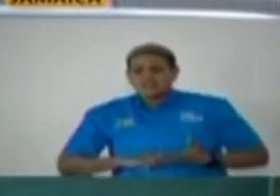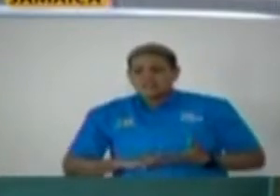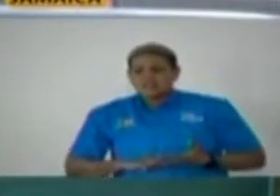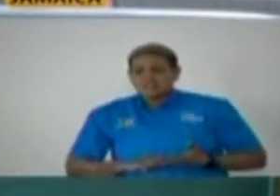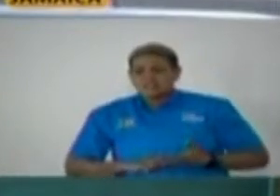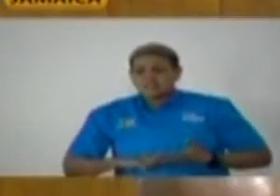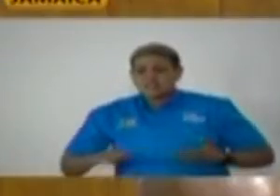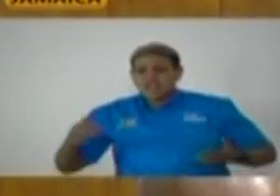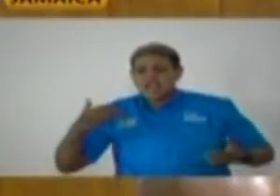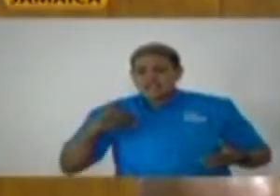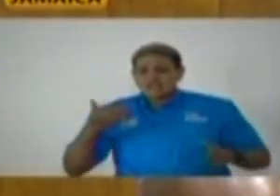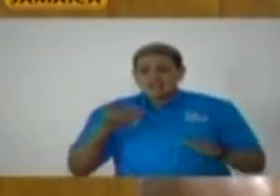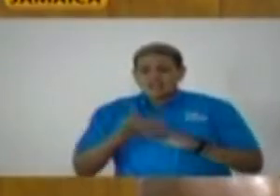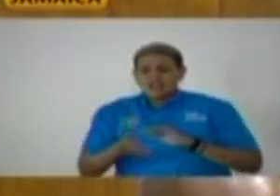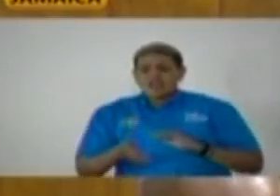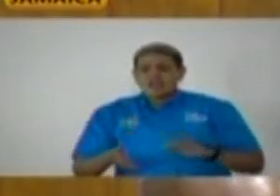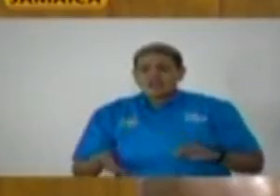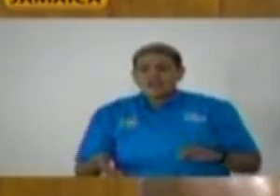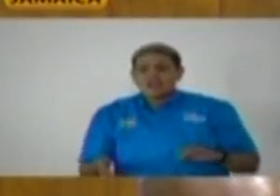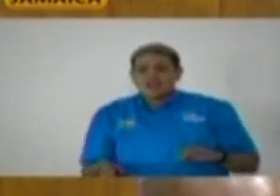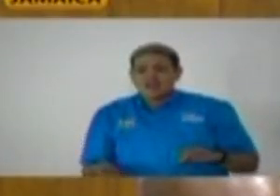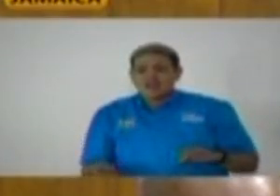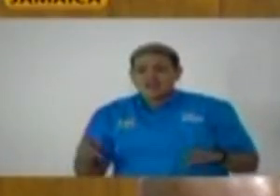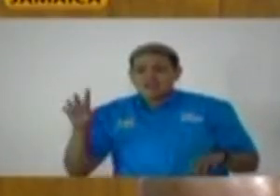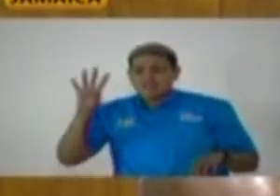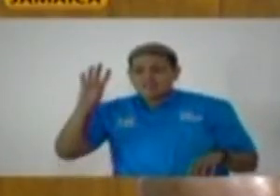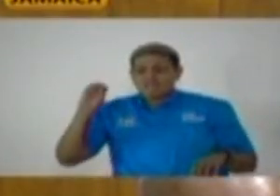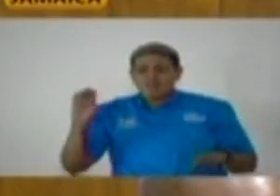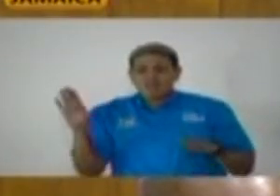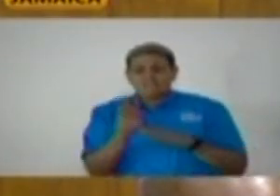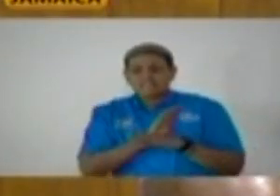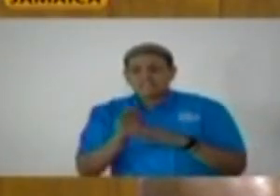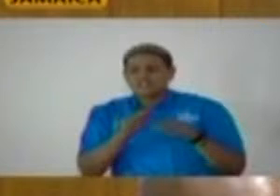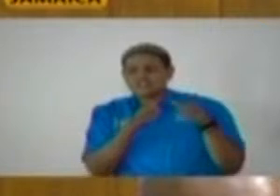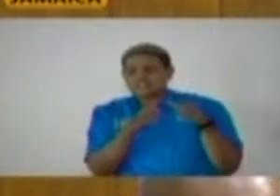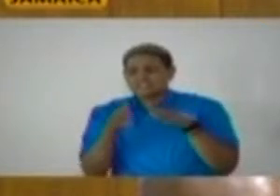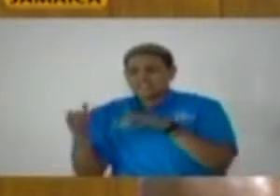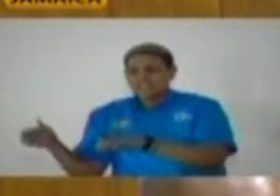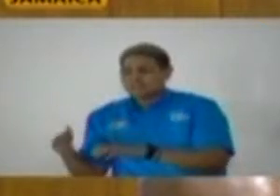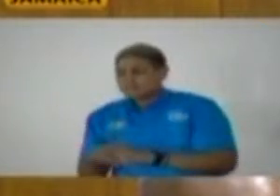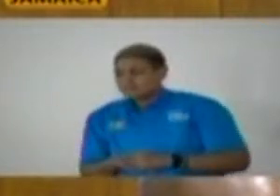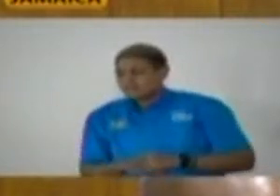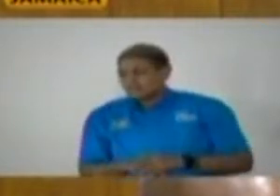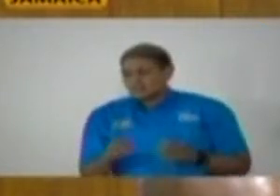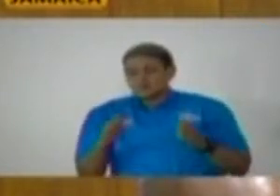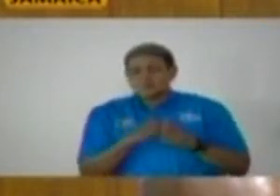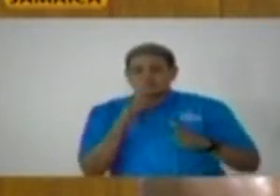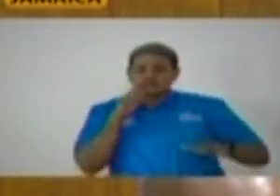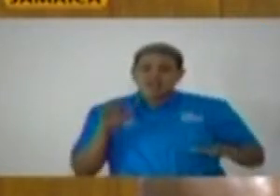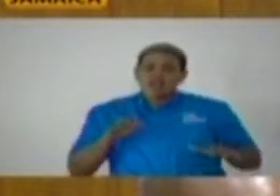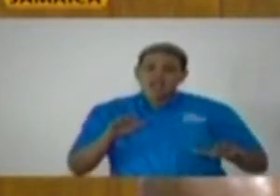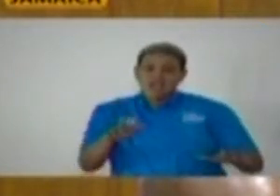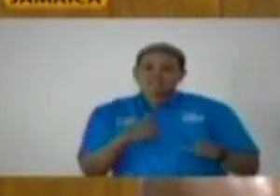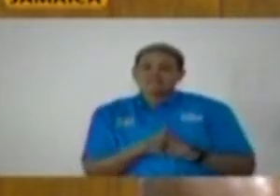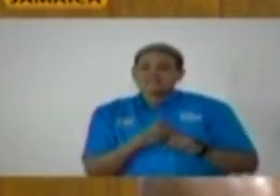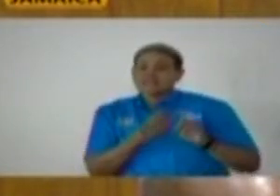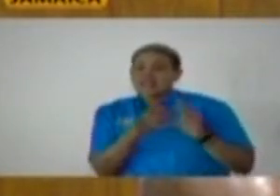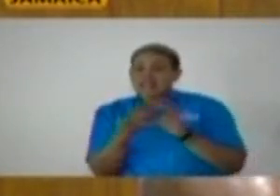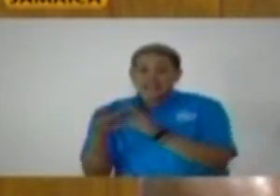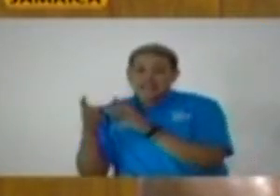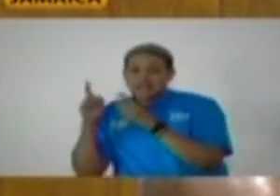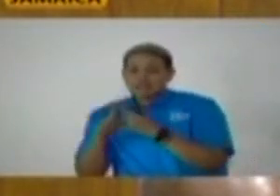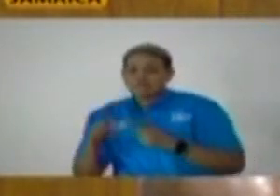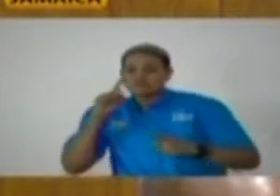and has over 40 industry segments with activities, linkages,